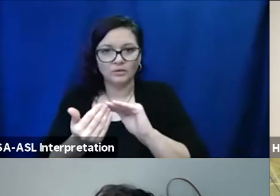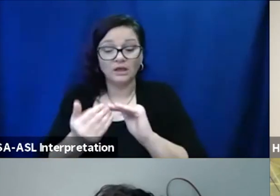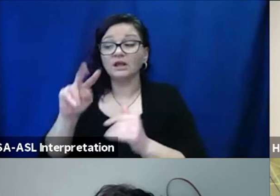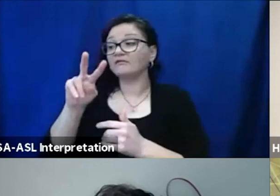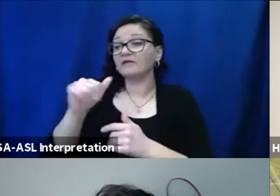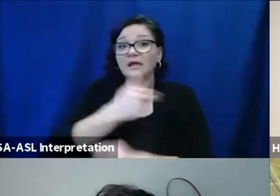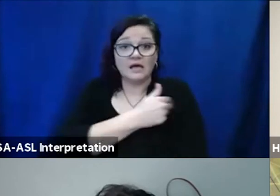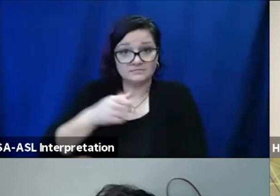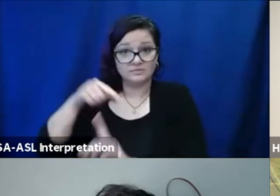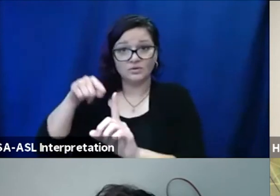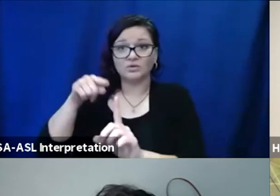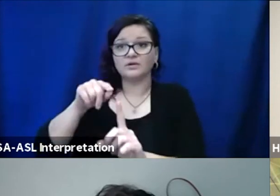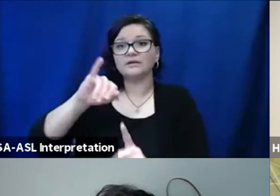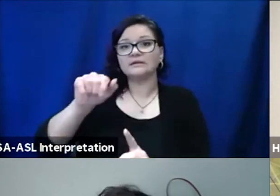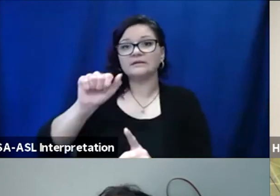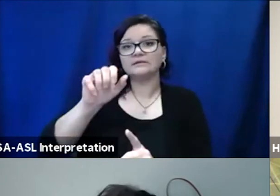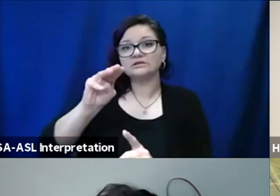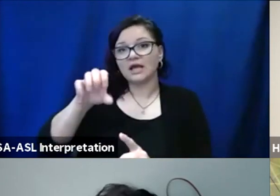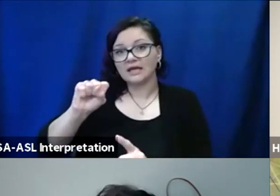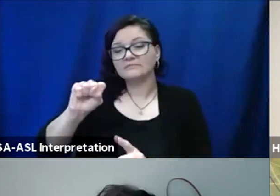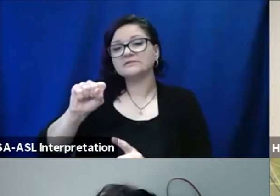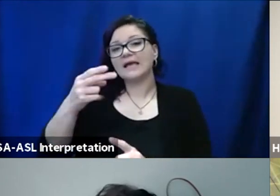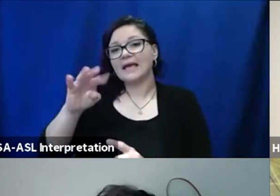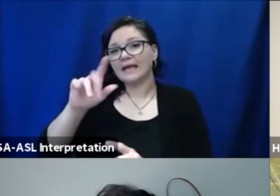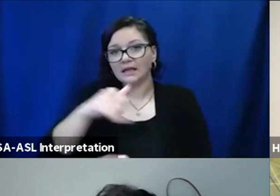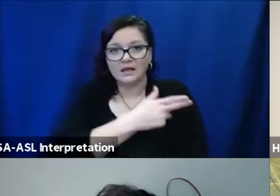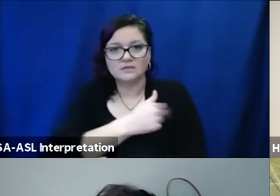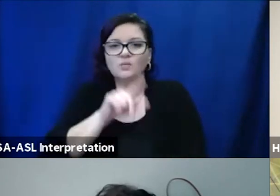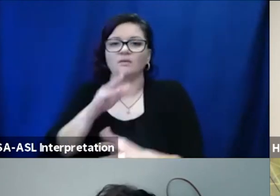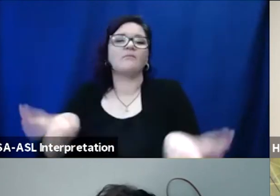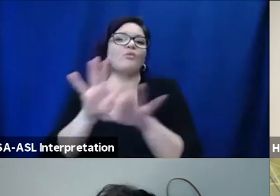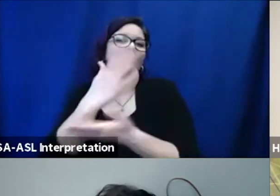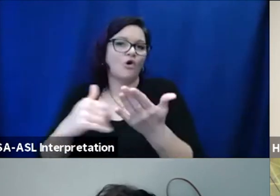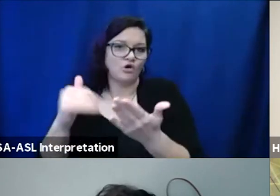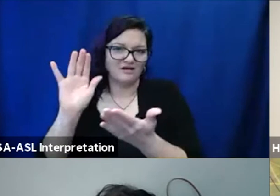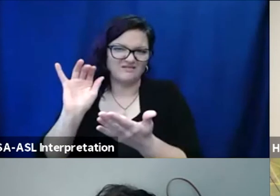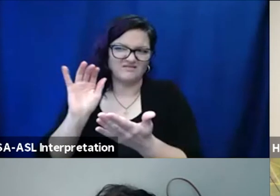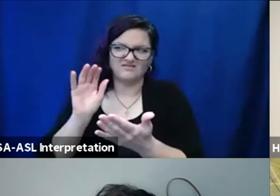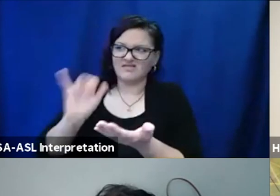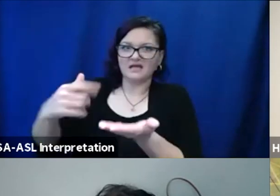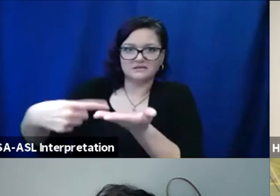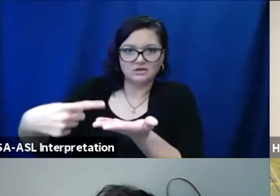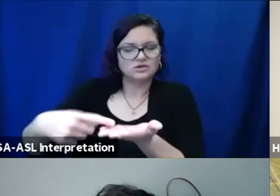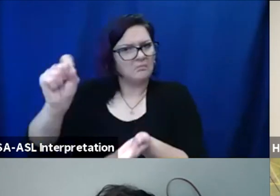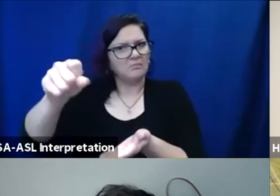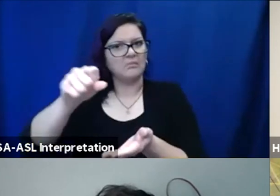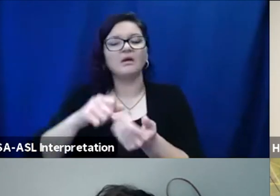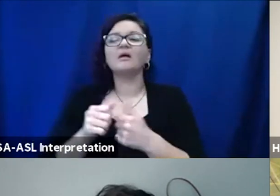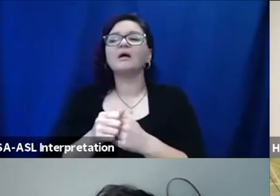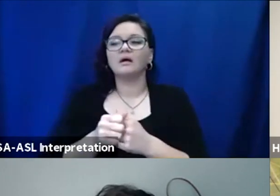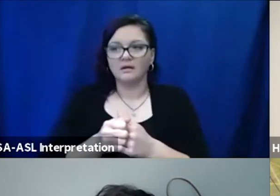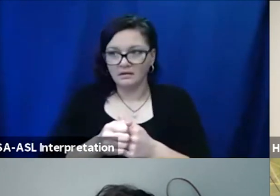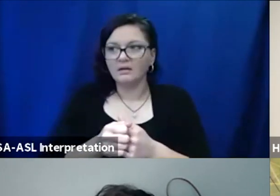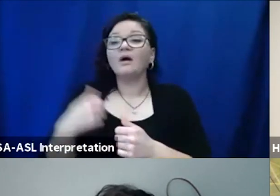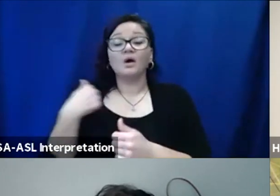was the James Haley VA Hospital was really important part of that conversation. We also